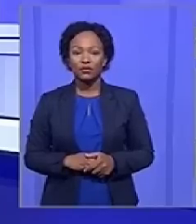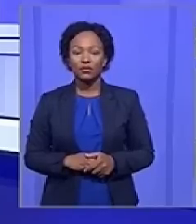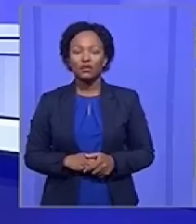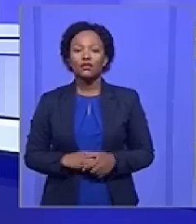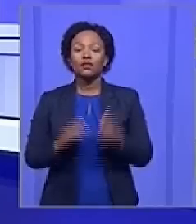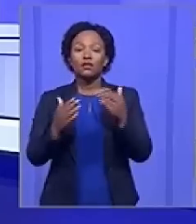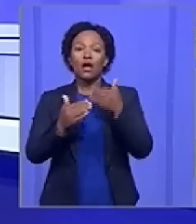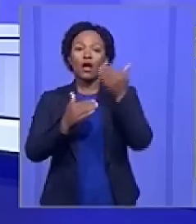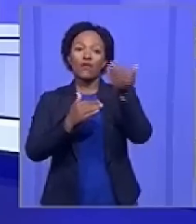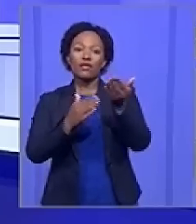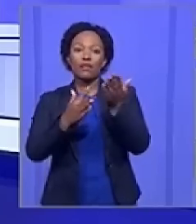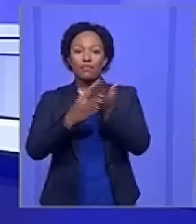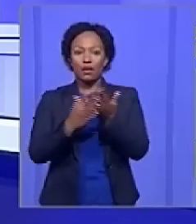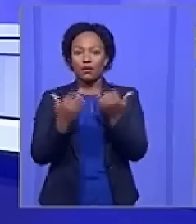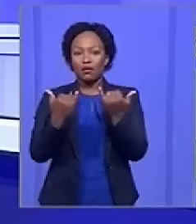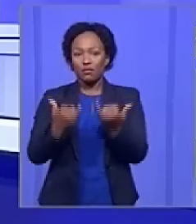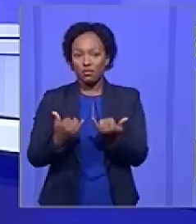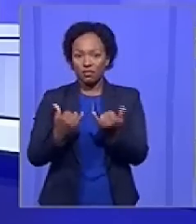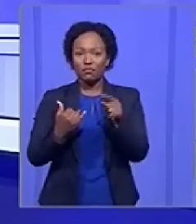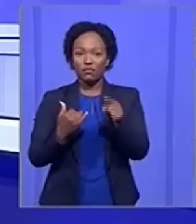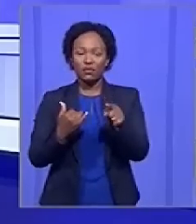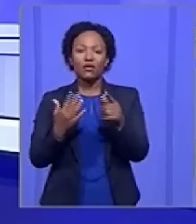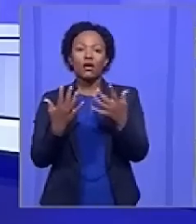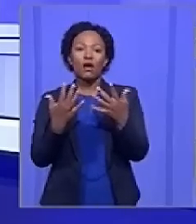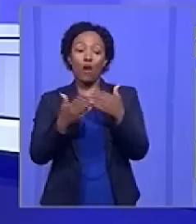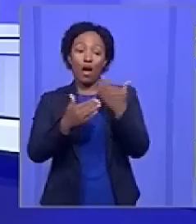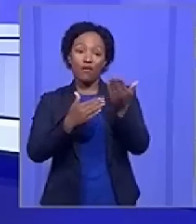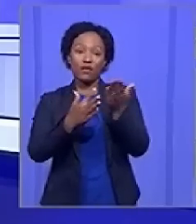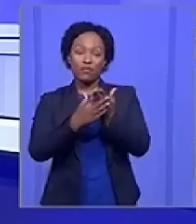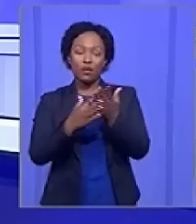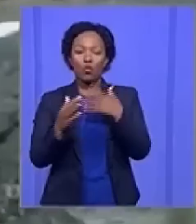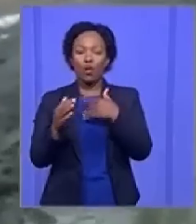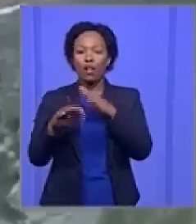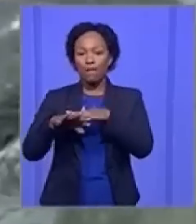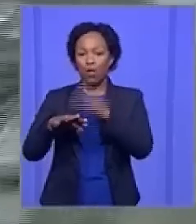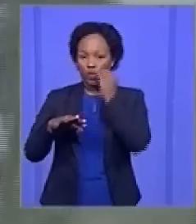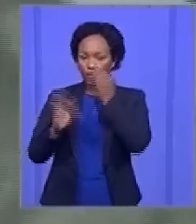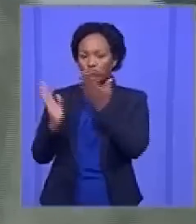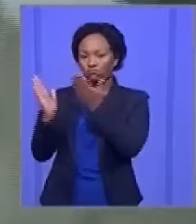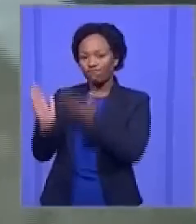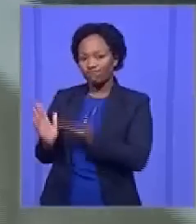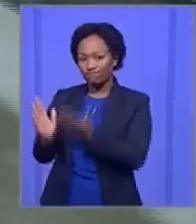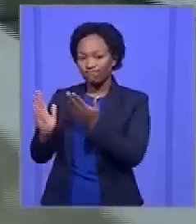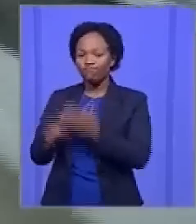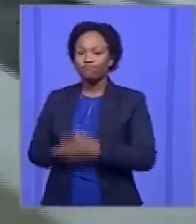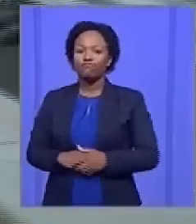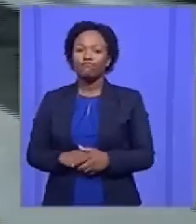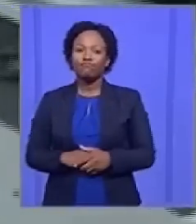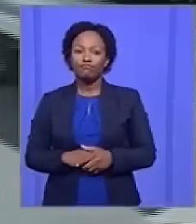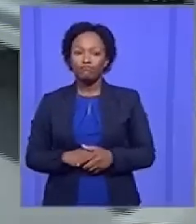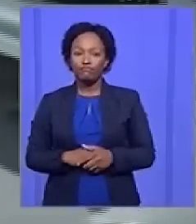Ka mora papadi, ka mora papatso re tlo tlisetsa tse latelang.